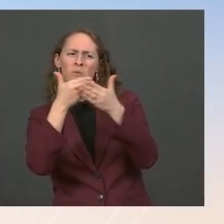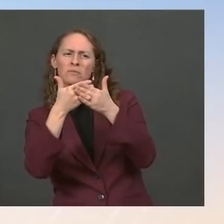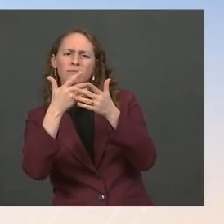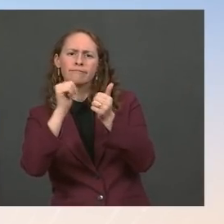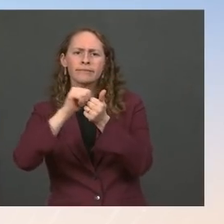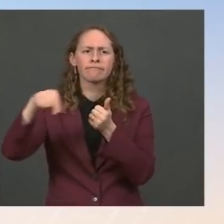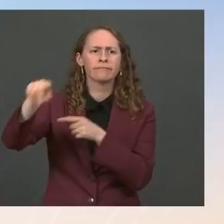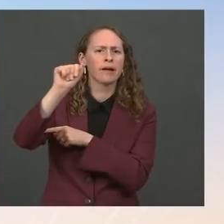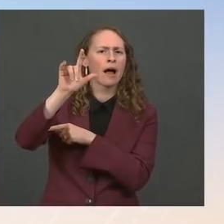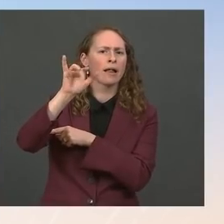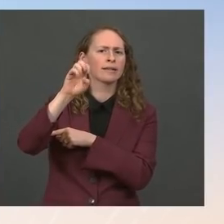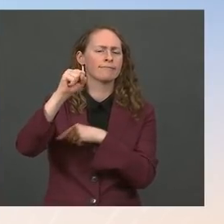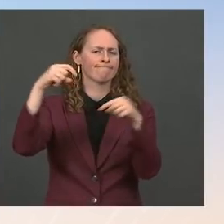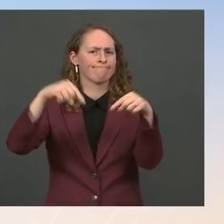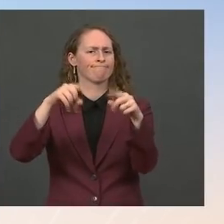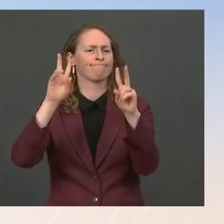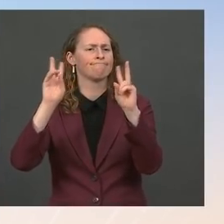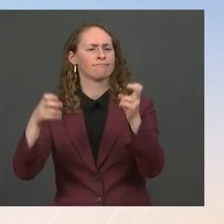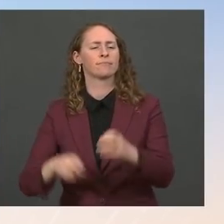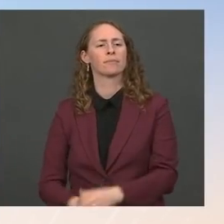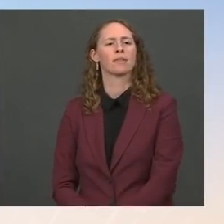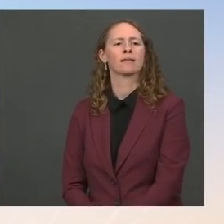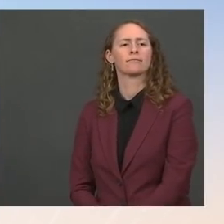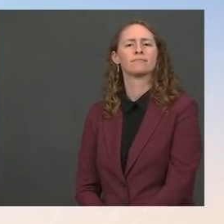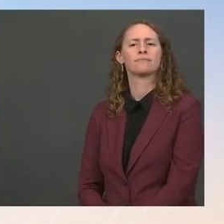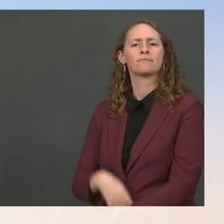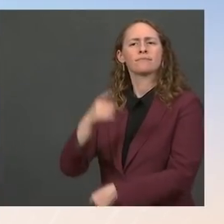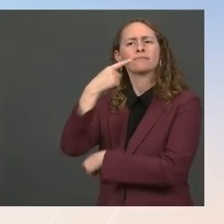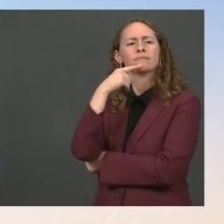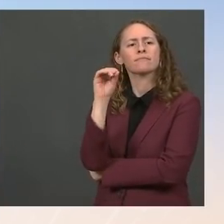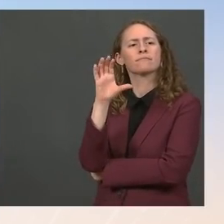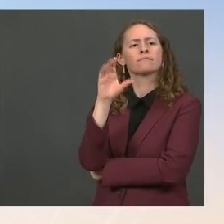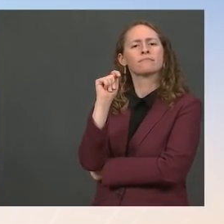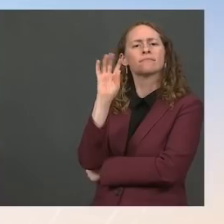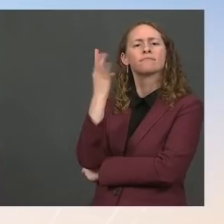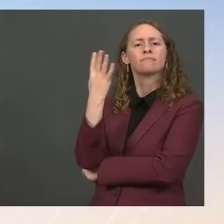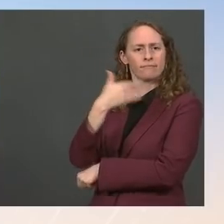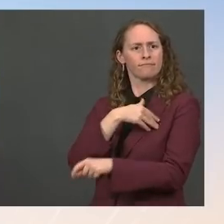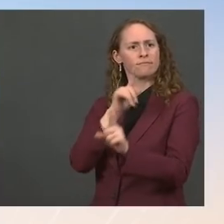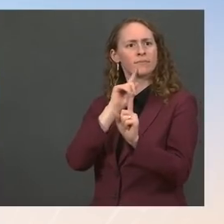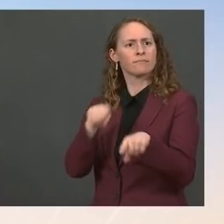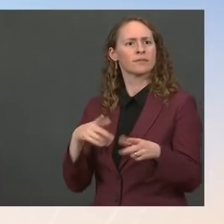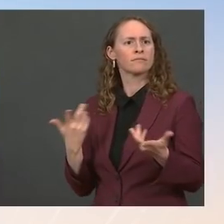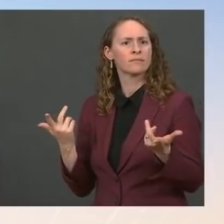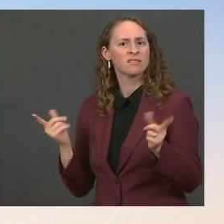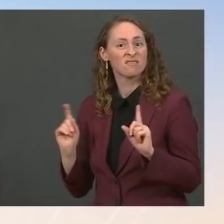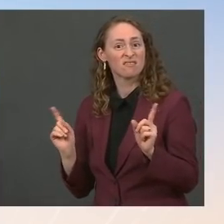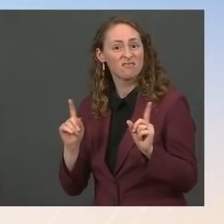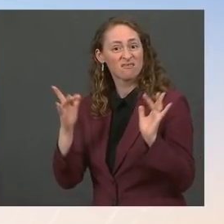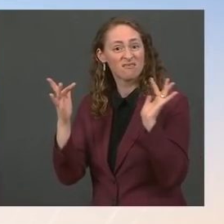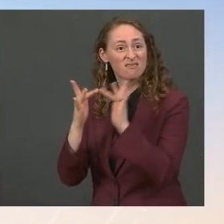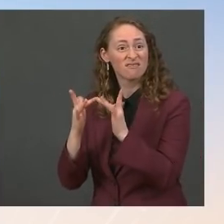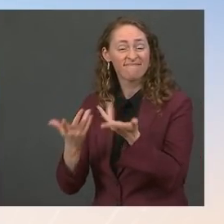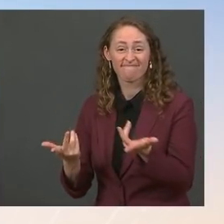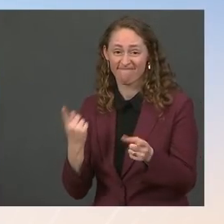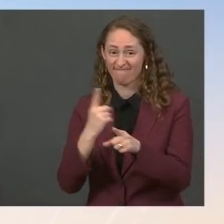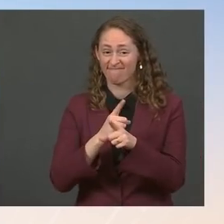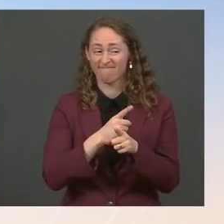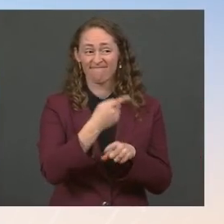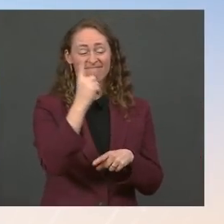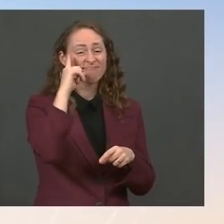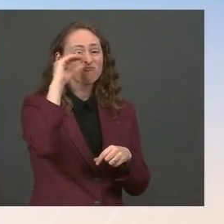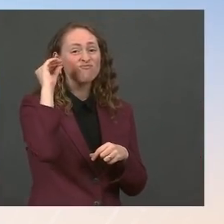Just to be clear, you said that on October 4th that they hadn't responded yet, so they still haven't. Correct. Okay, thanks. Yep, go ahead, Peter. Thank you, Jen. Why is